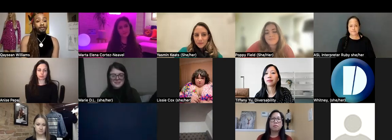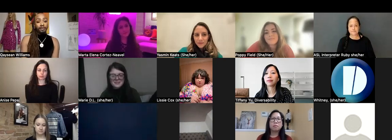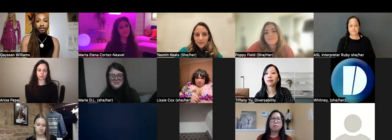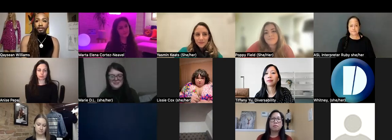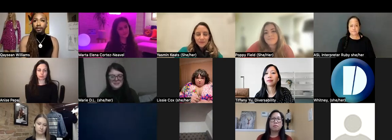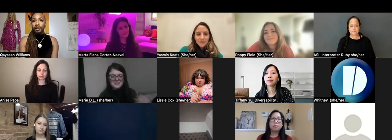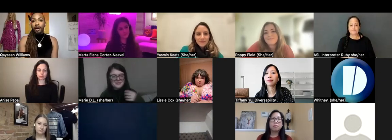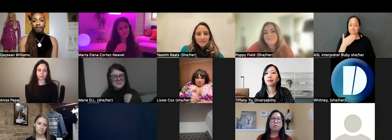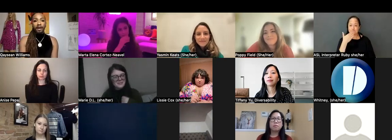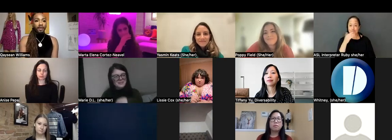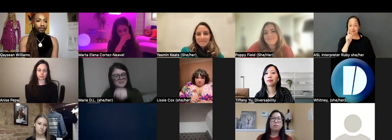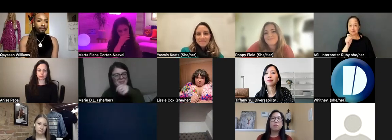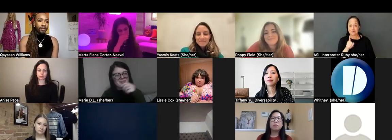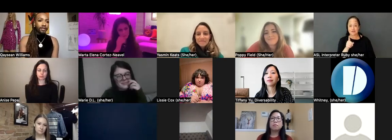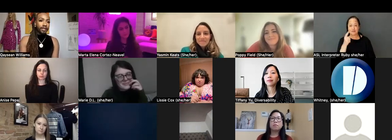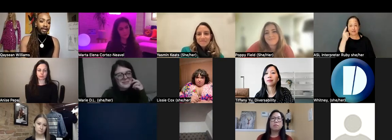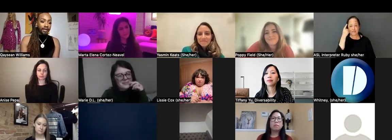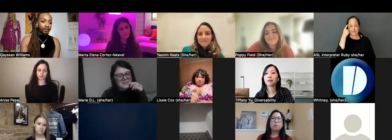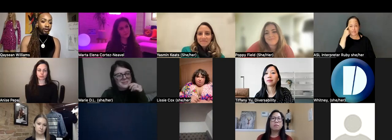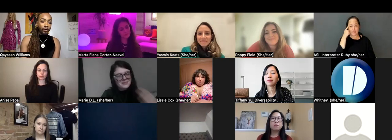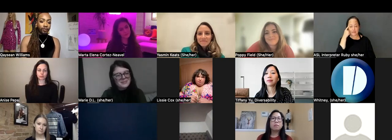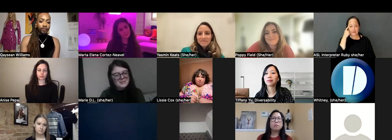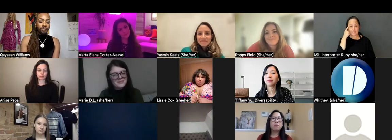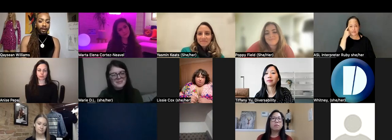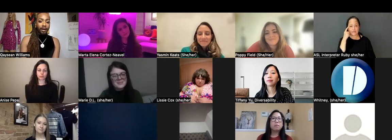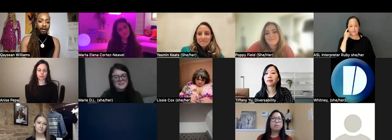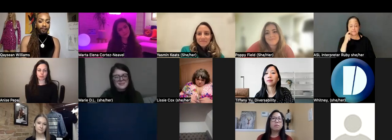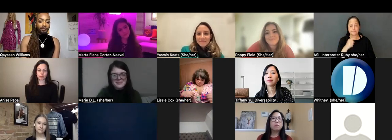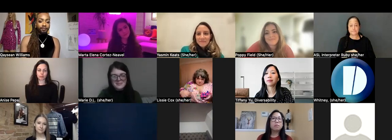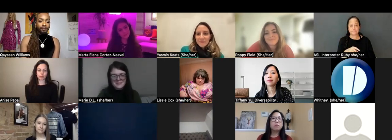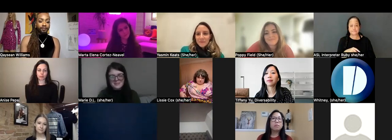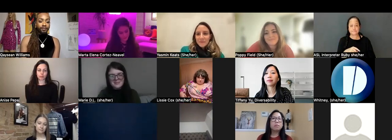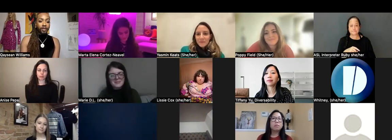It's a good question. I mean, I think I would have to say, you know,